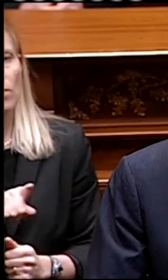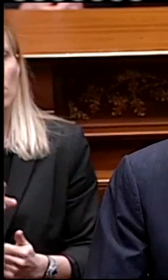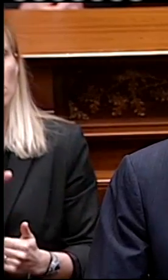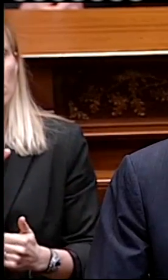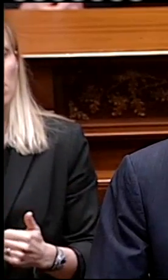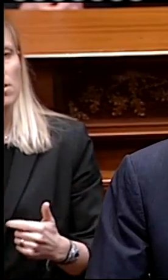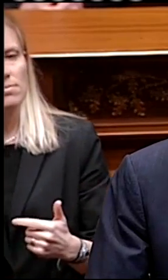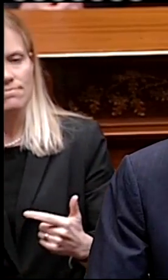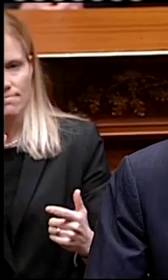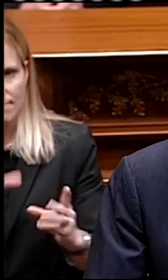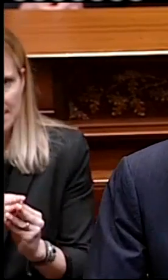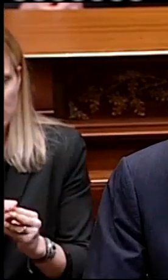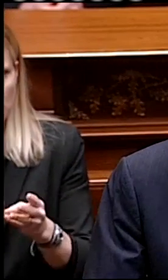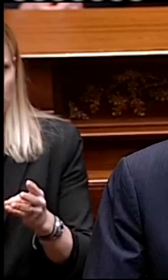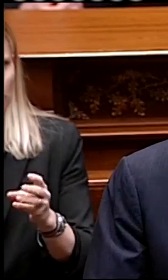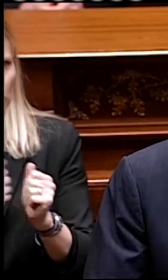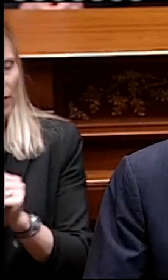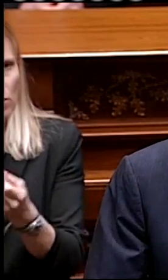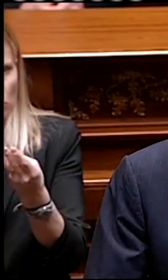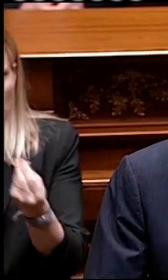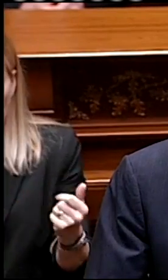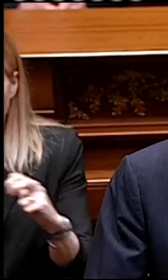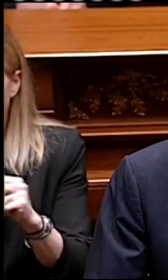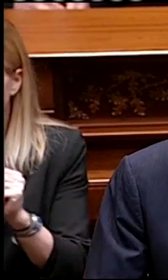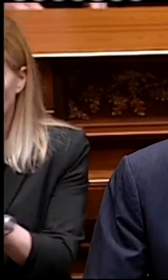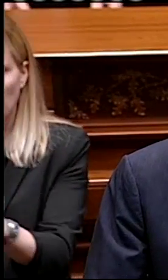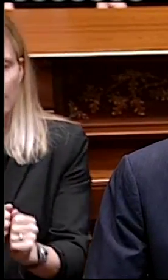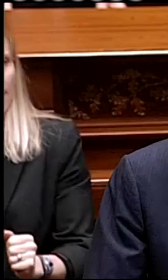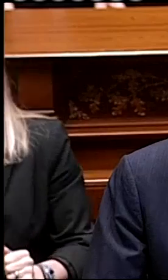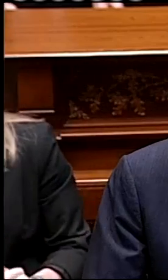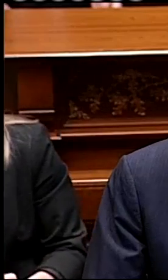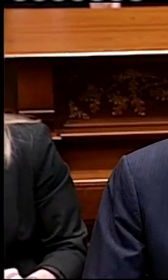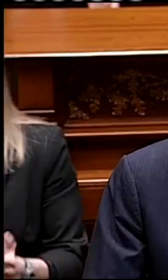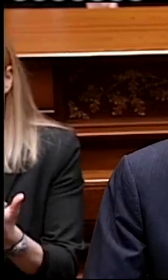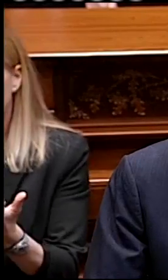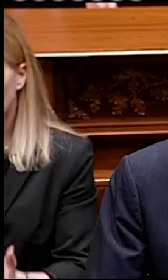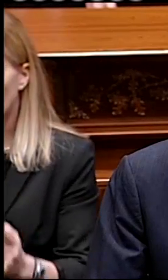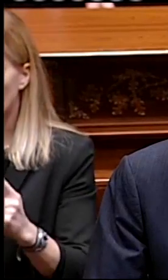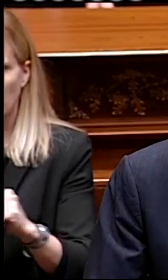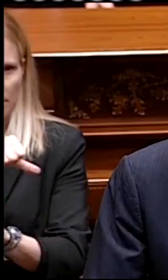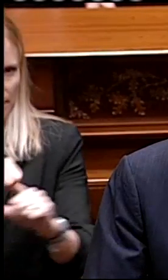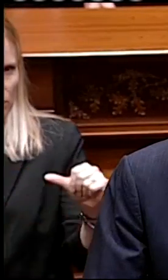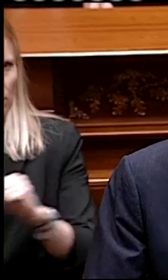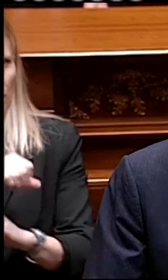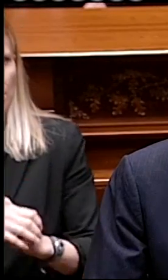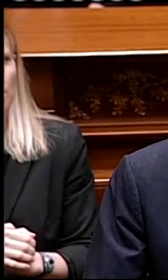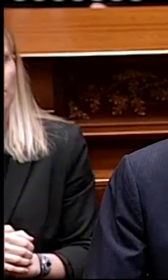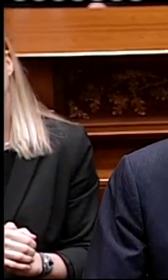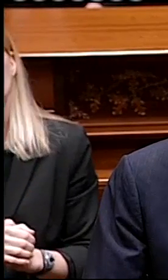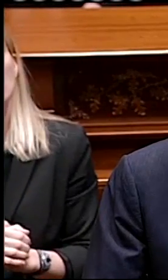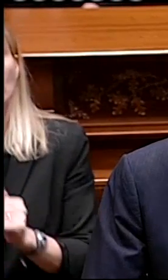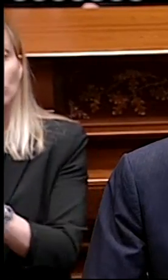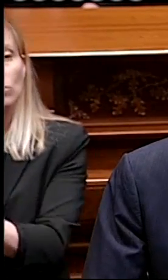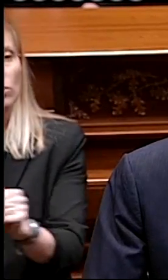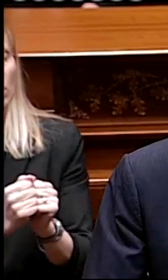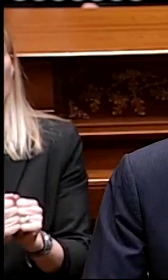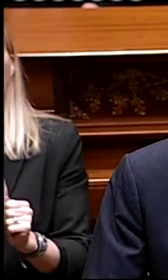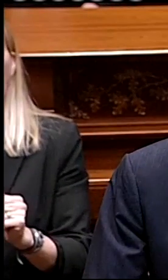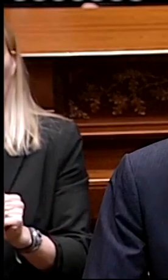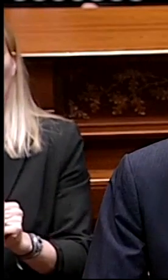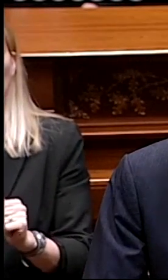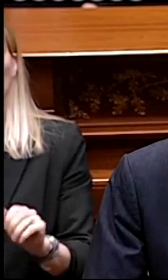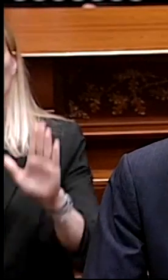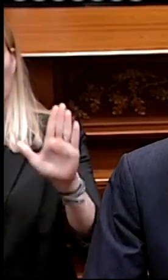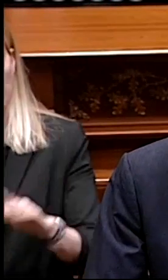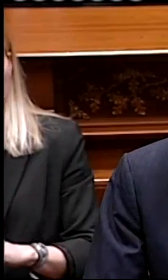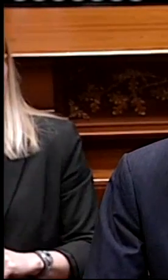meeting together, solving problems together, listening and learning from each other. Together, we will do